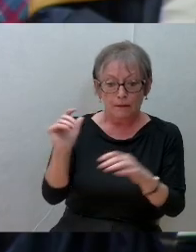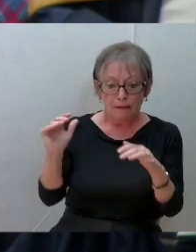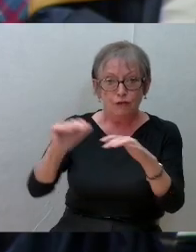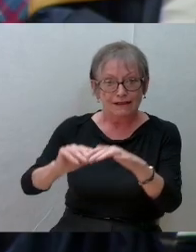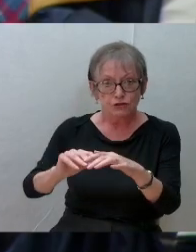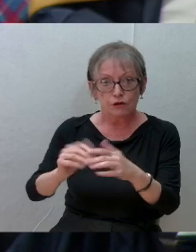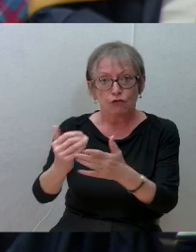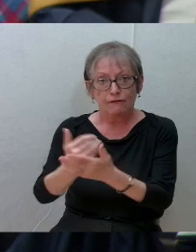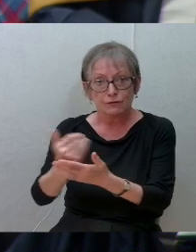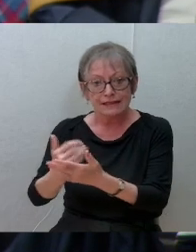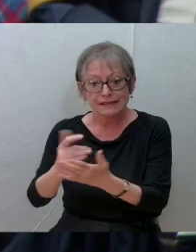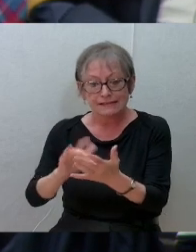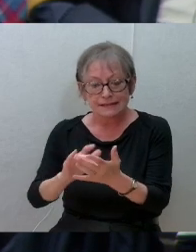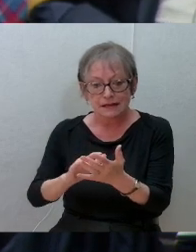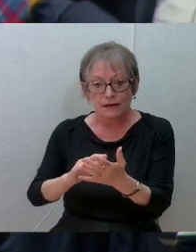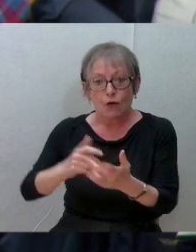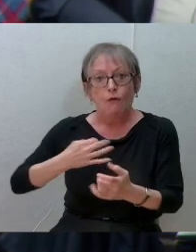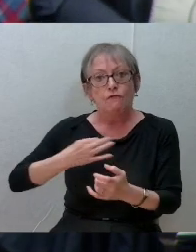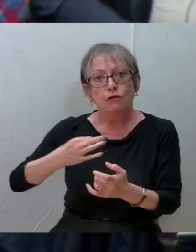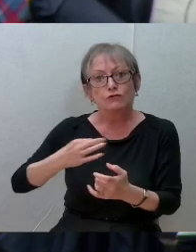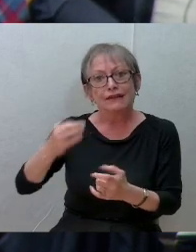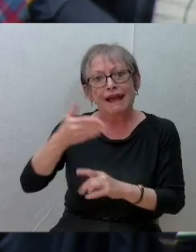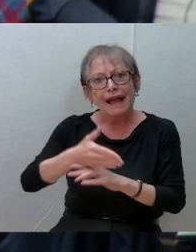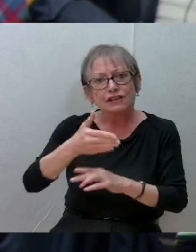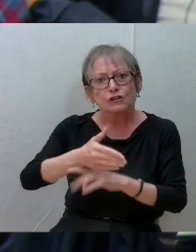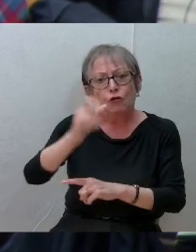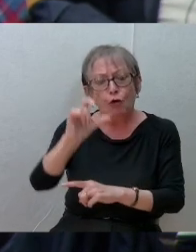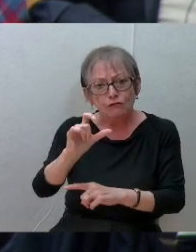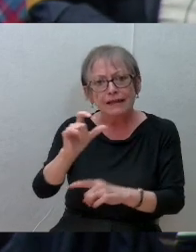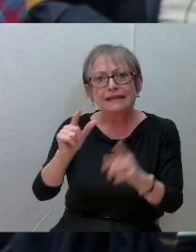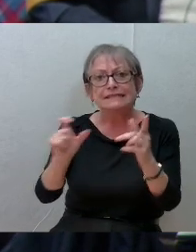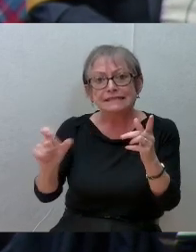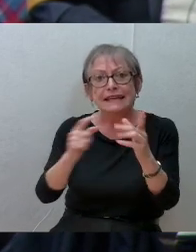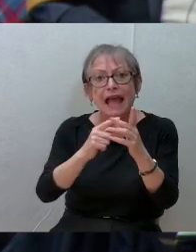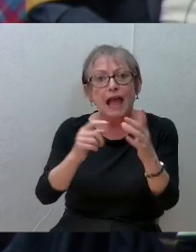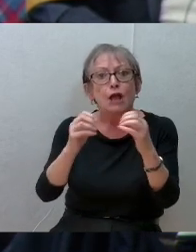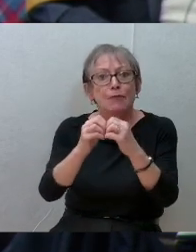Centre, Voluntary Action Coventry, and the Citizens Advice Bureau.